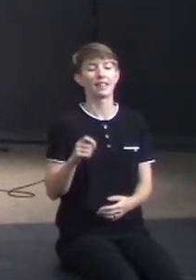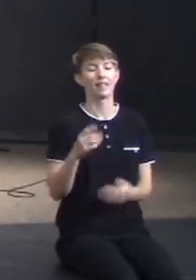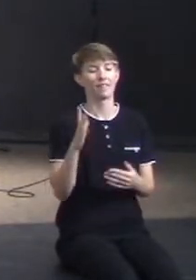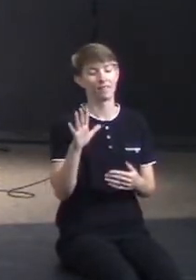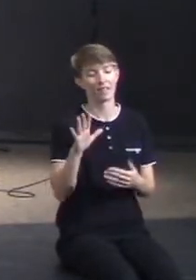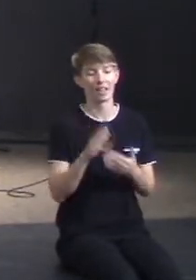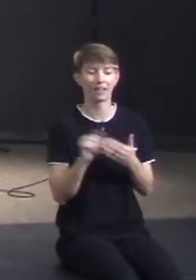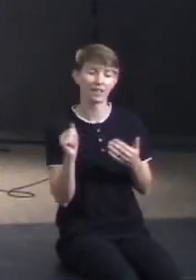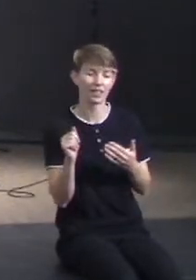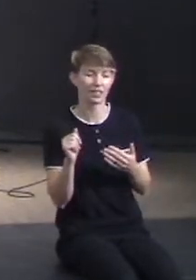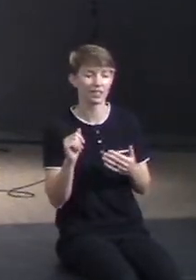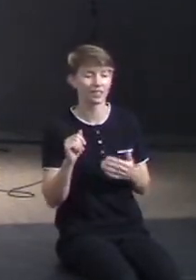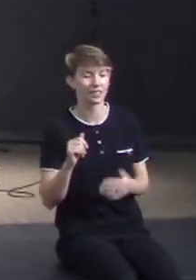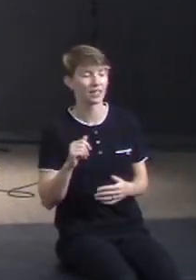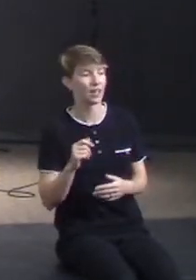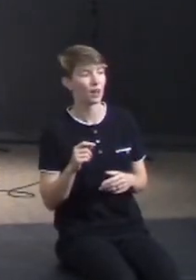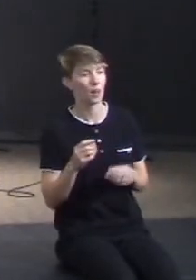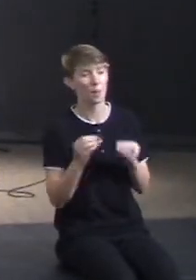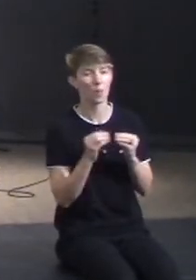to be $15 today.